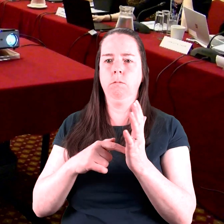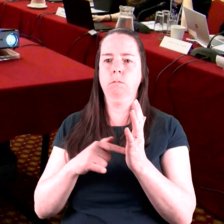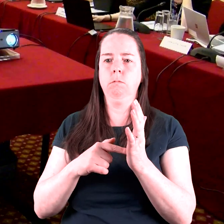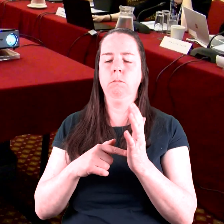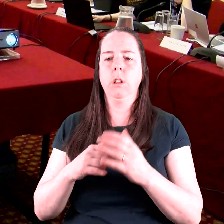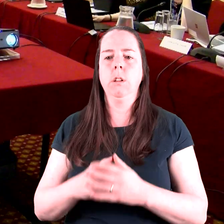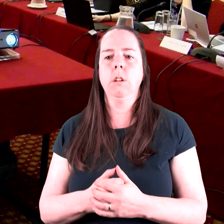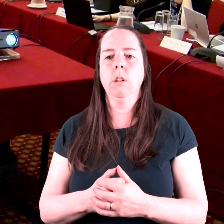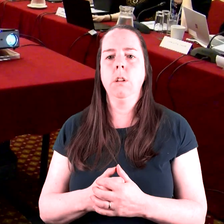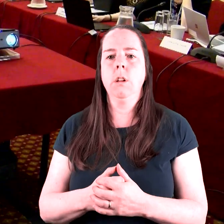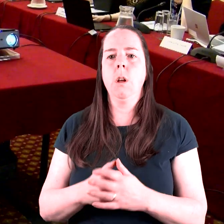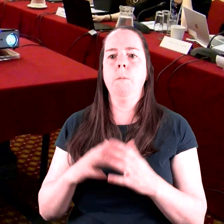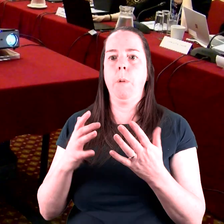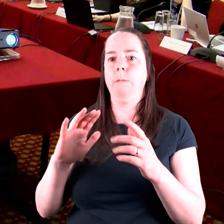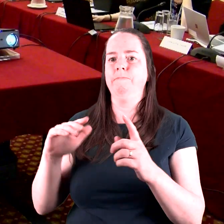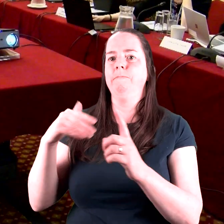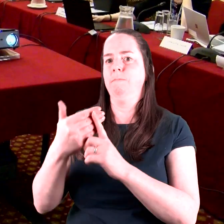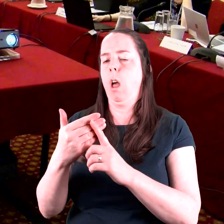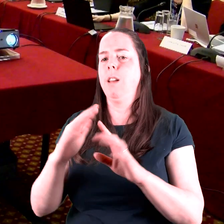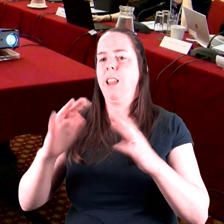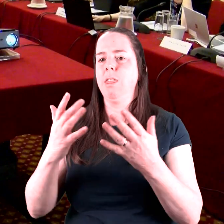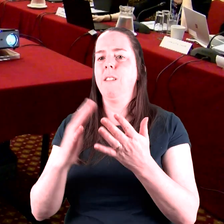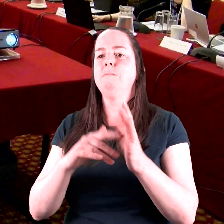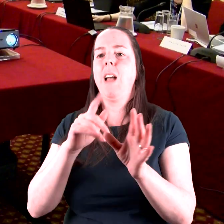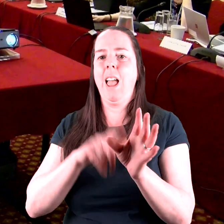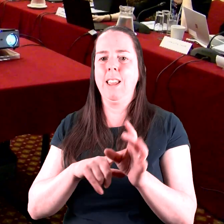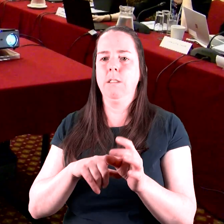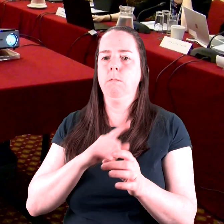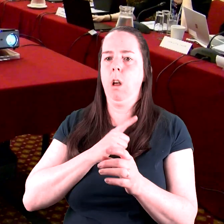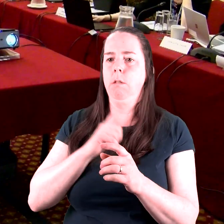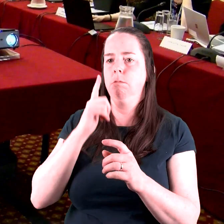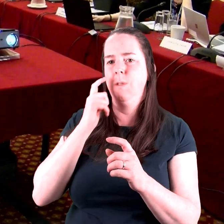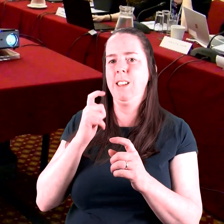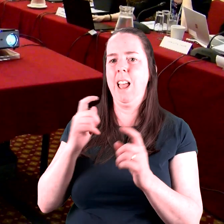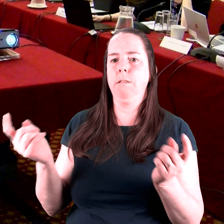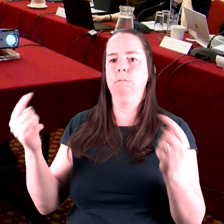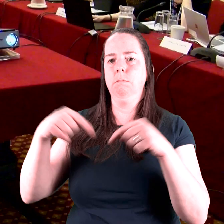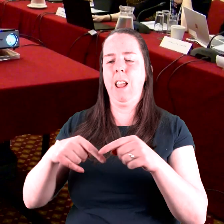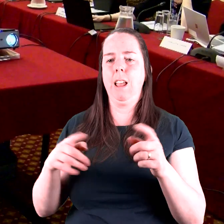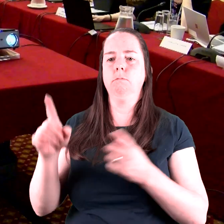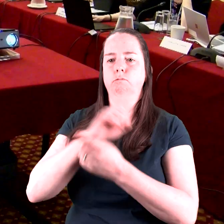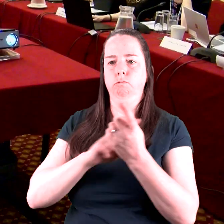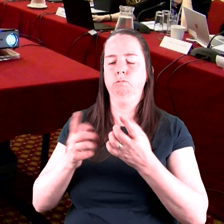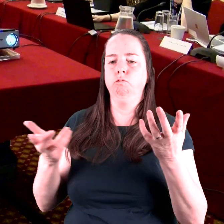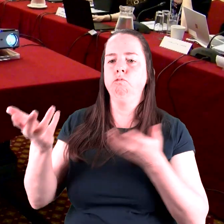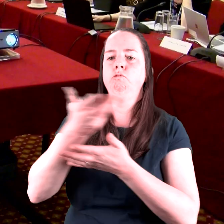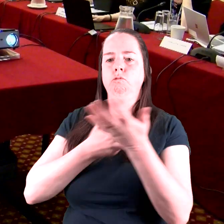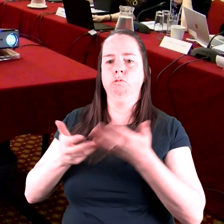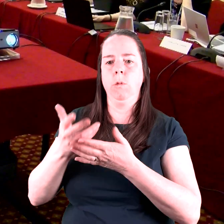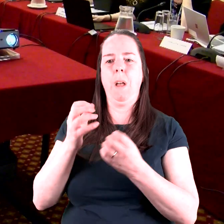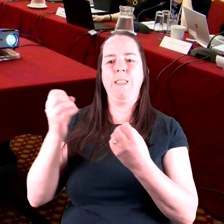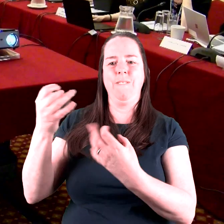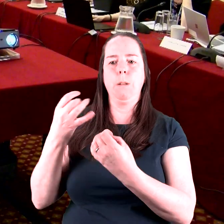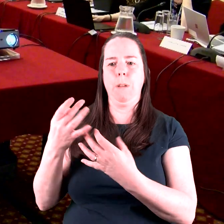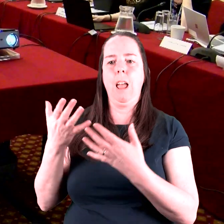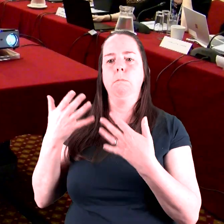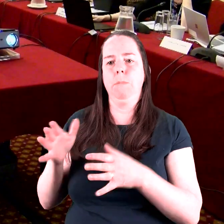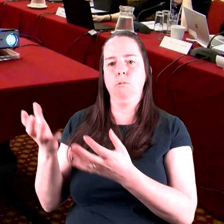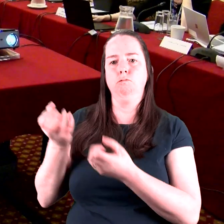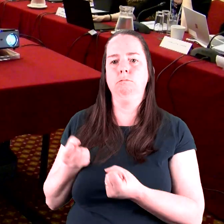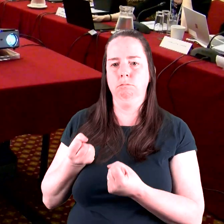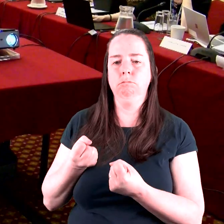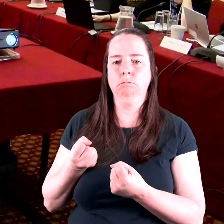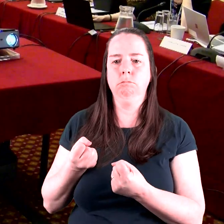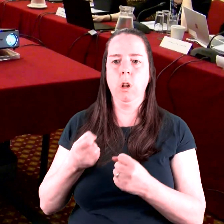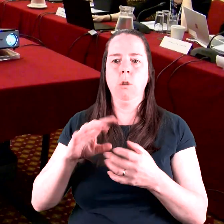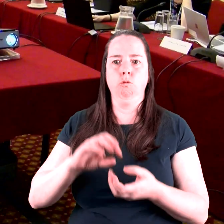that's described, but also by the 10th of May, so that we can come back and talk board again about the feedback we've received and